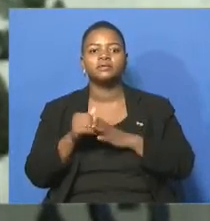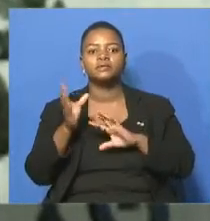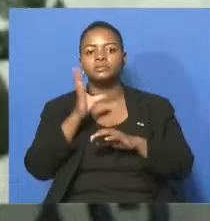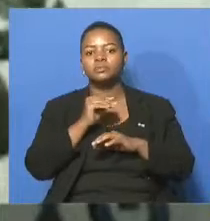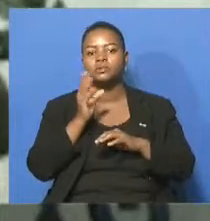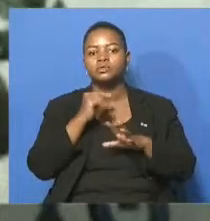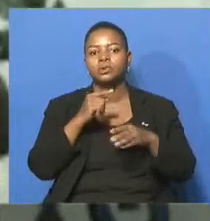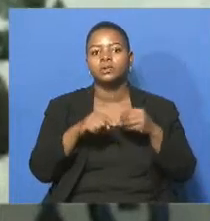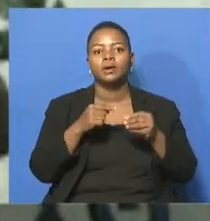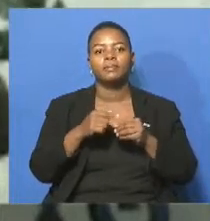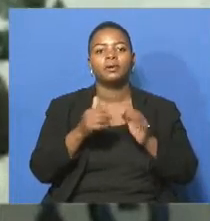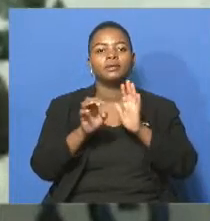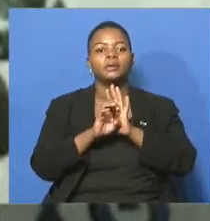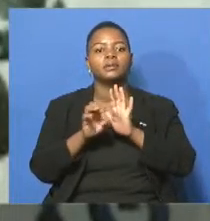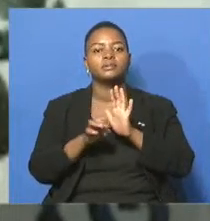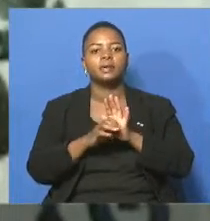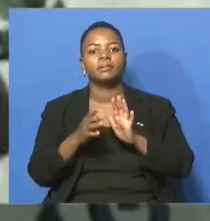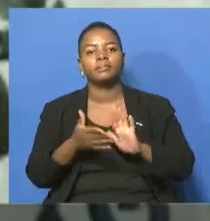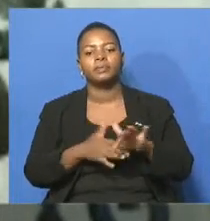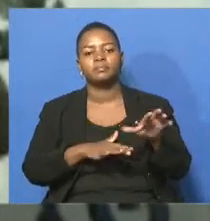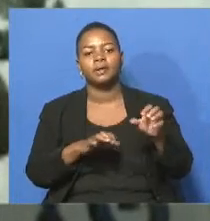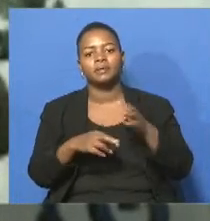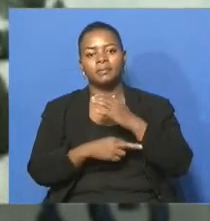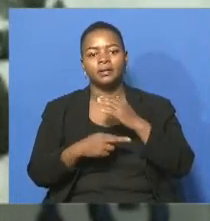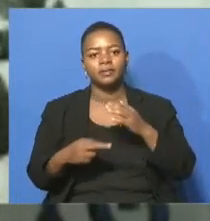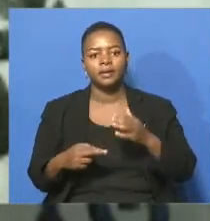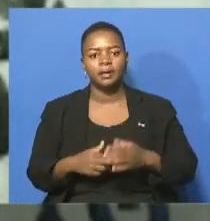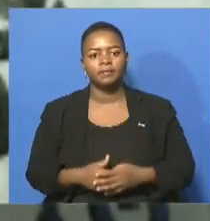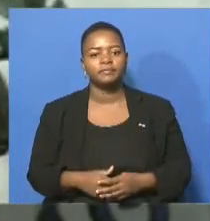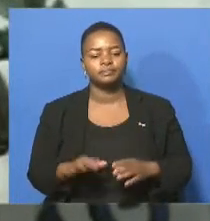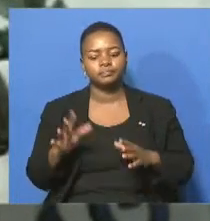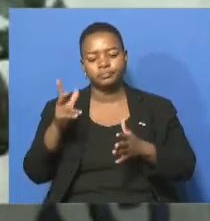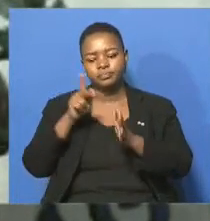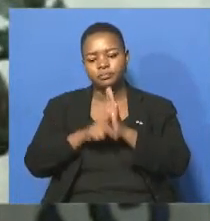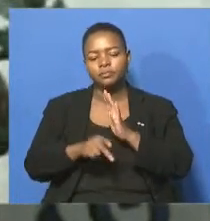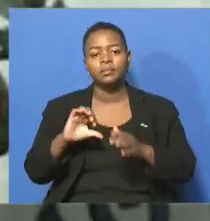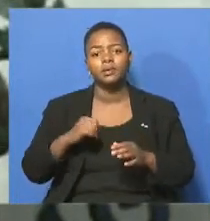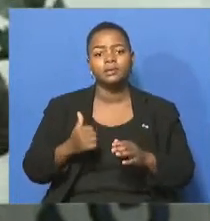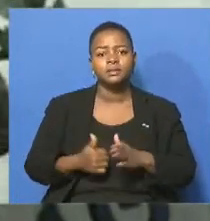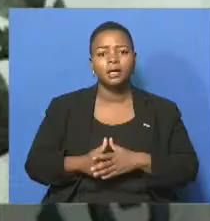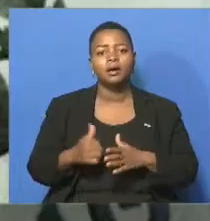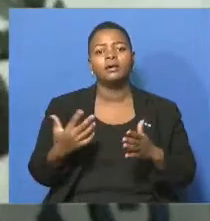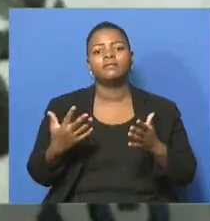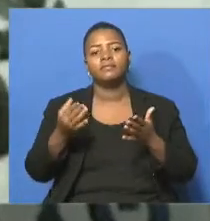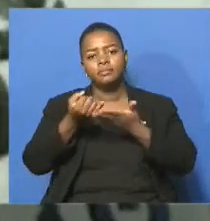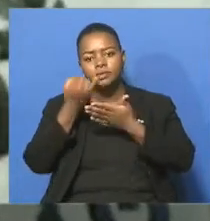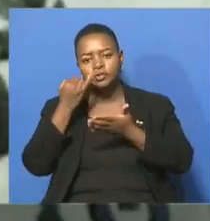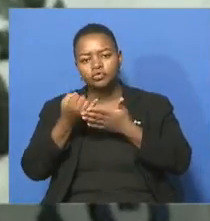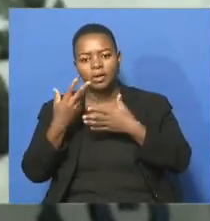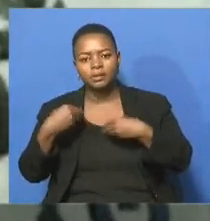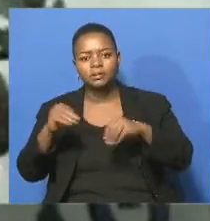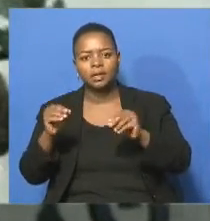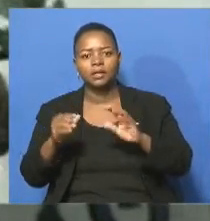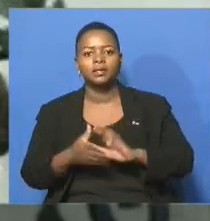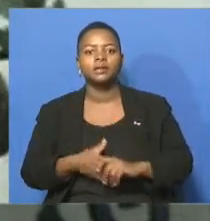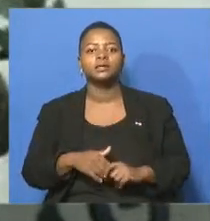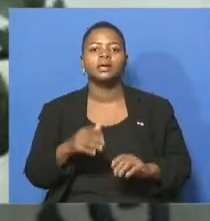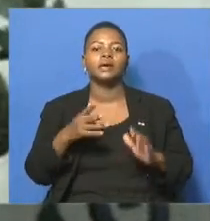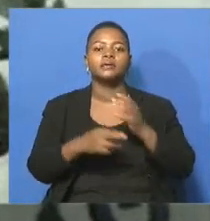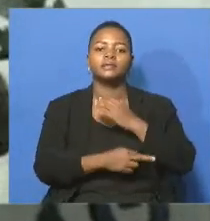the likes of, livestock theft, issues around suicide, drug trafficking, and trafficking in